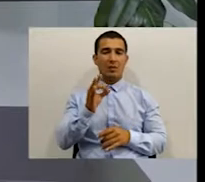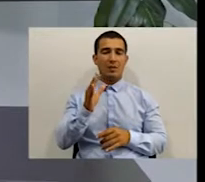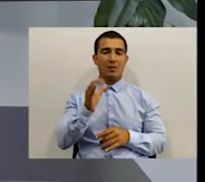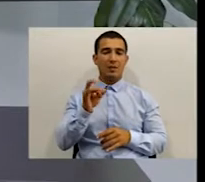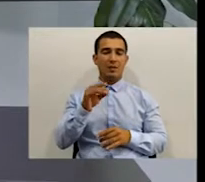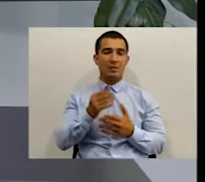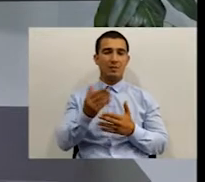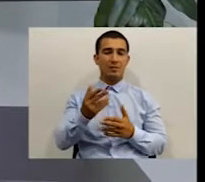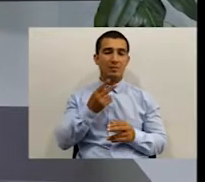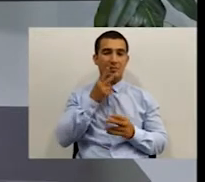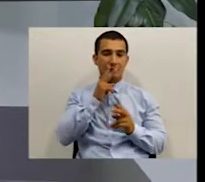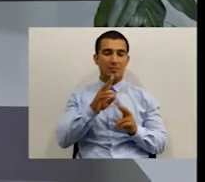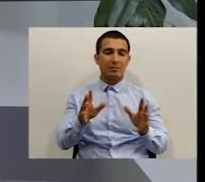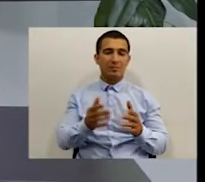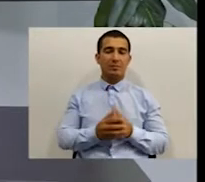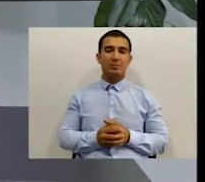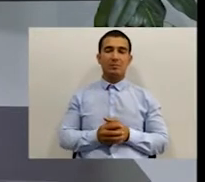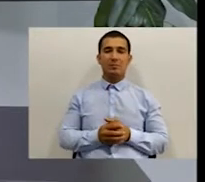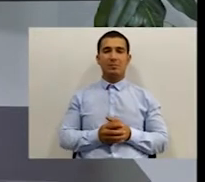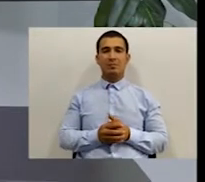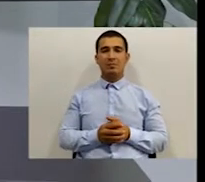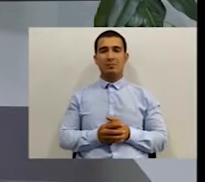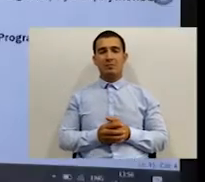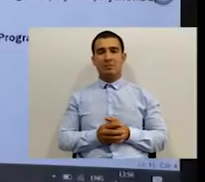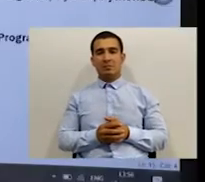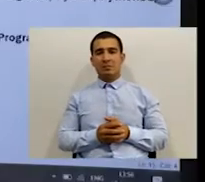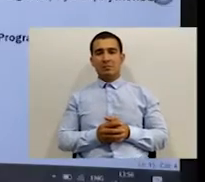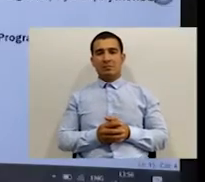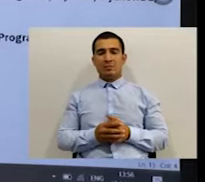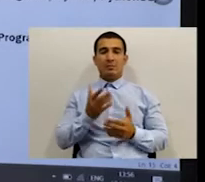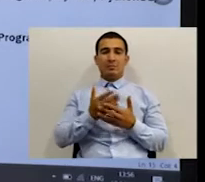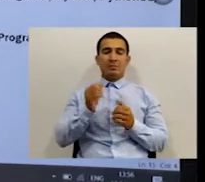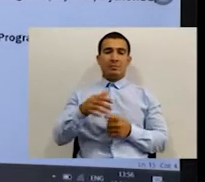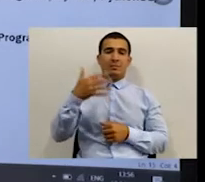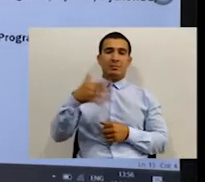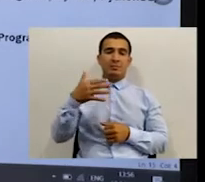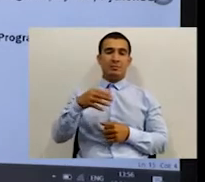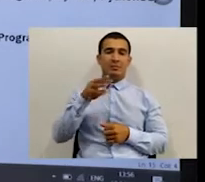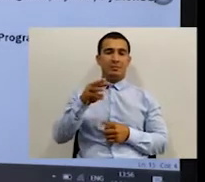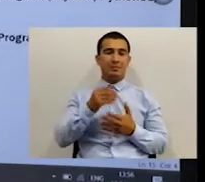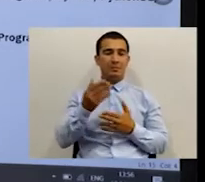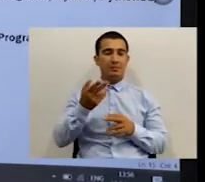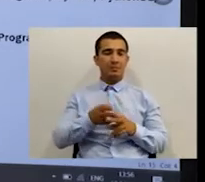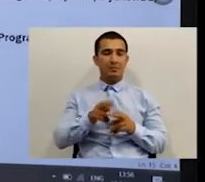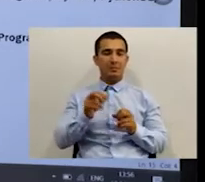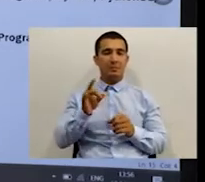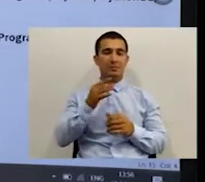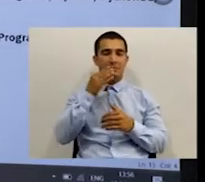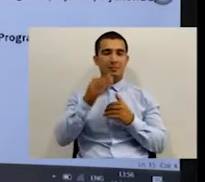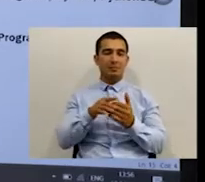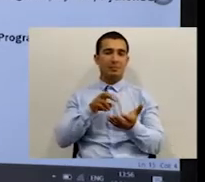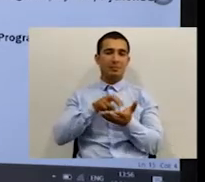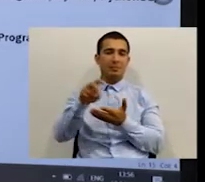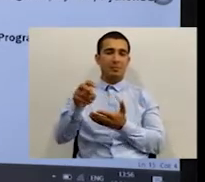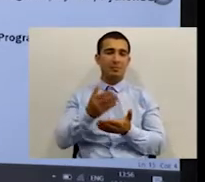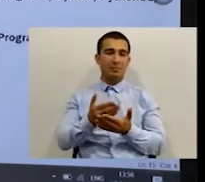forward qilib chizib ko'rsak. Endi misol uchun 50 pikselga oldinga